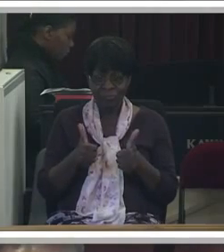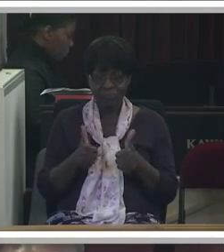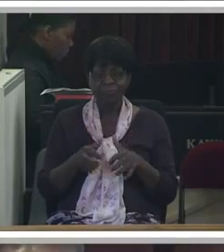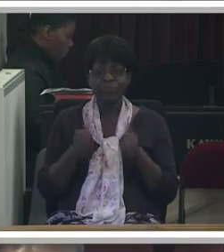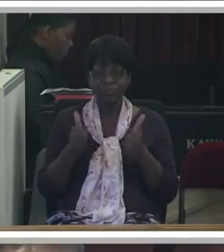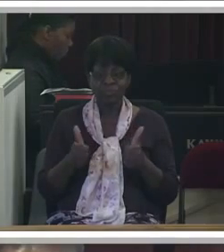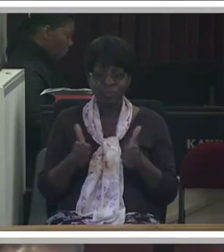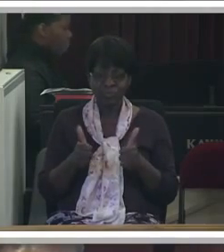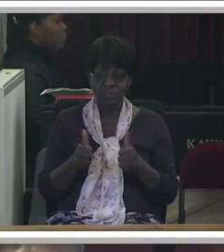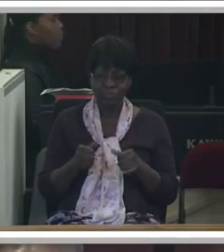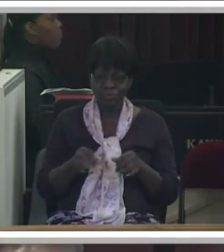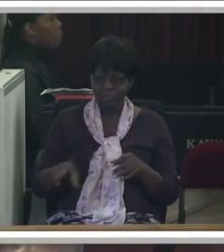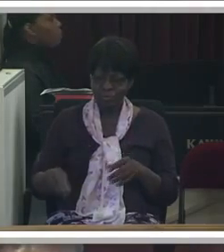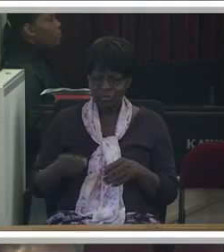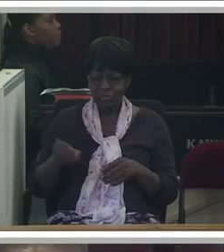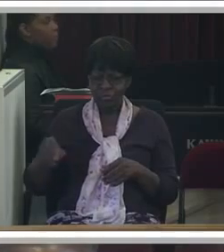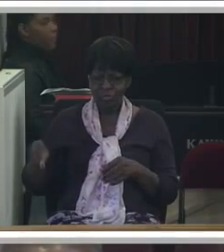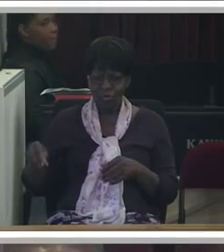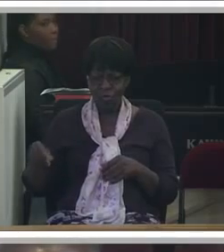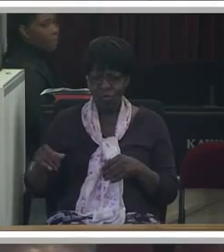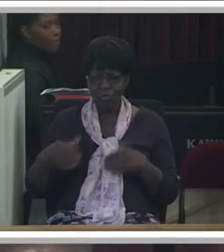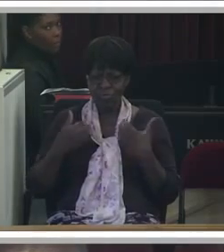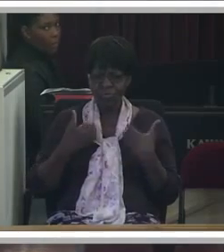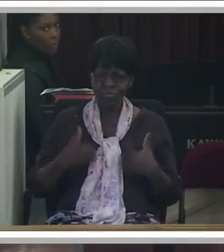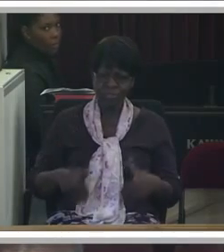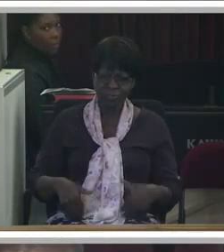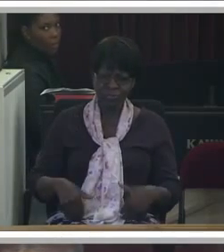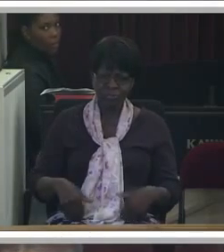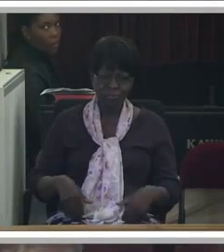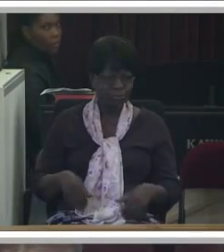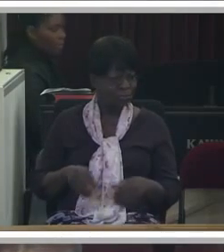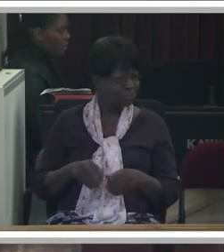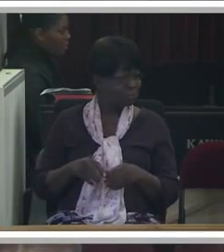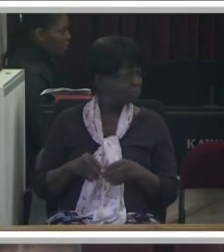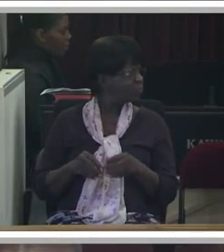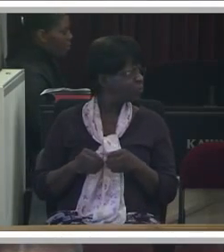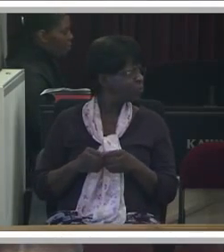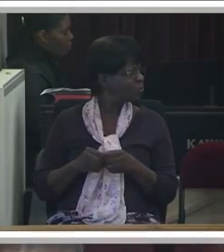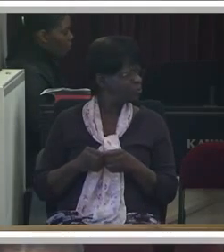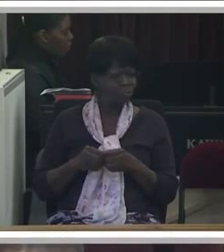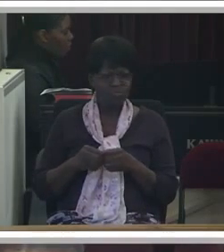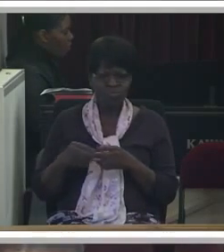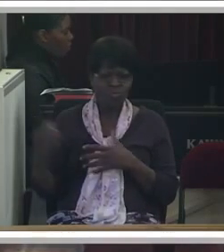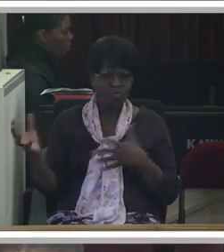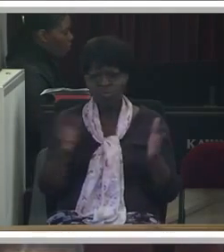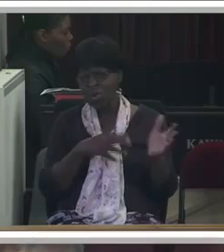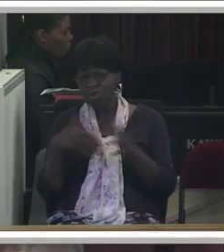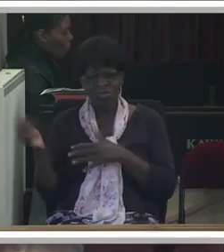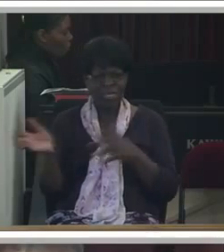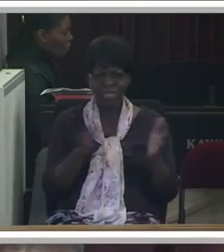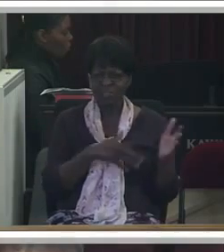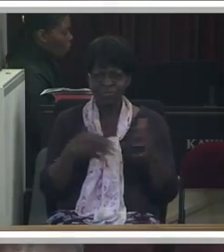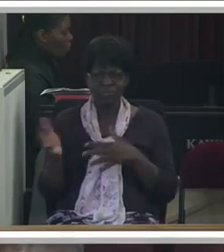The soil was rich. There were no tornadoes. There were no hurricanes. There were